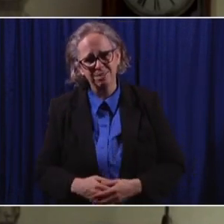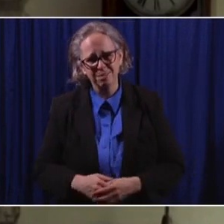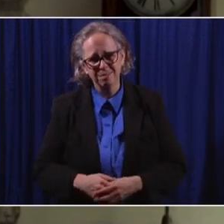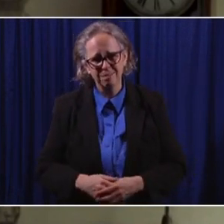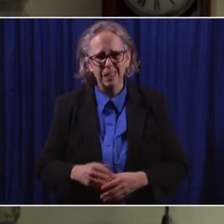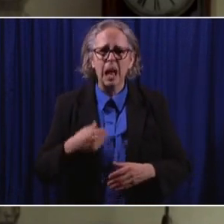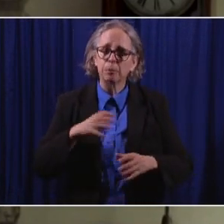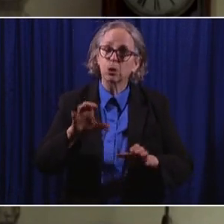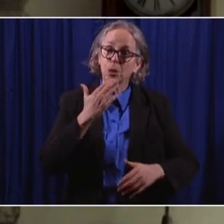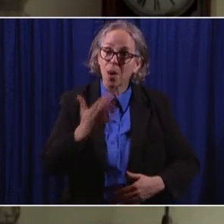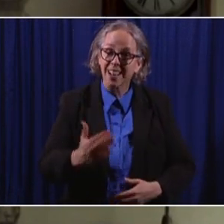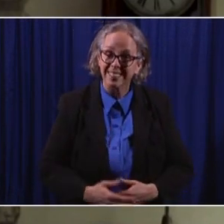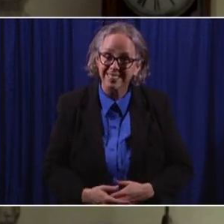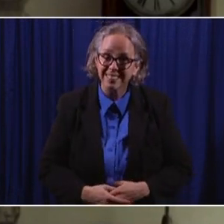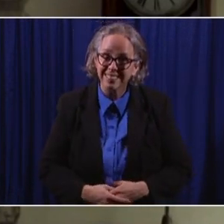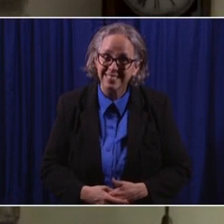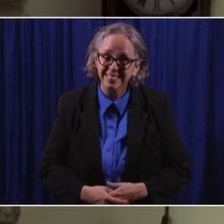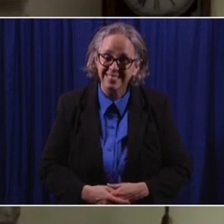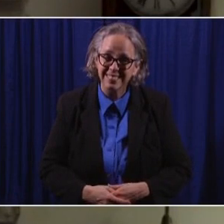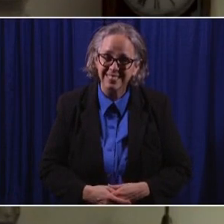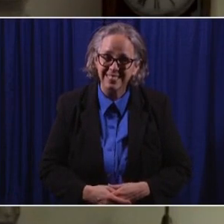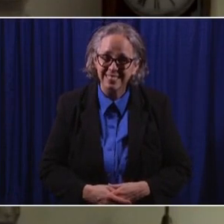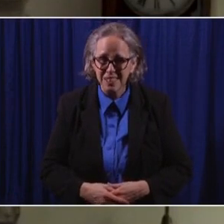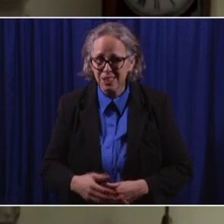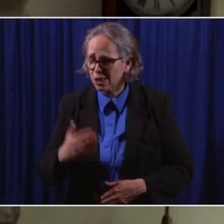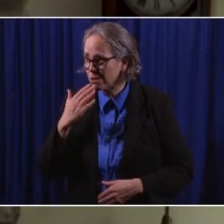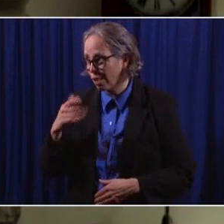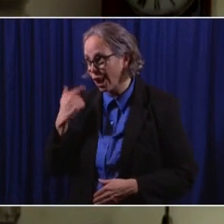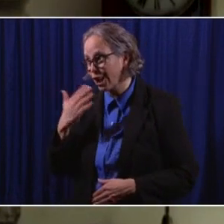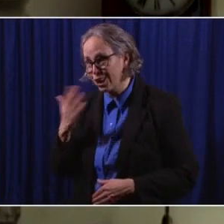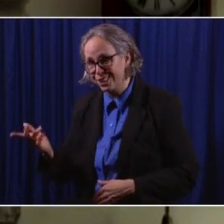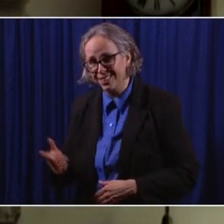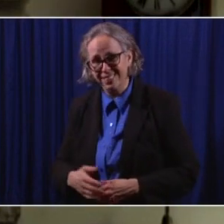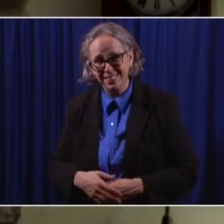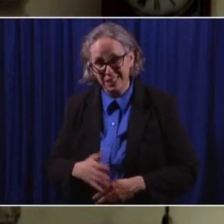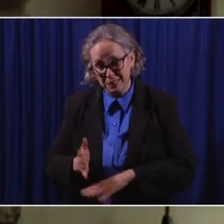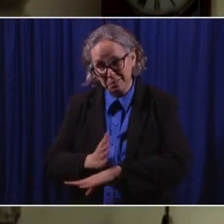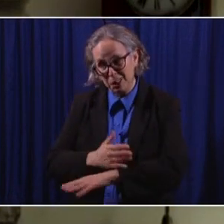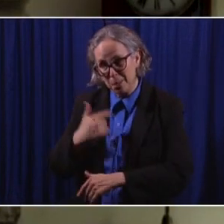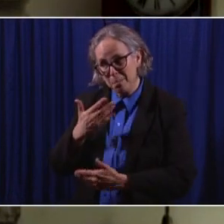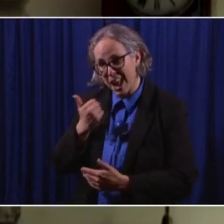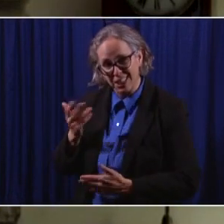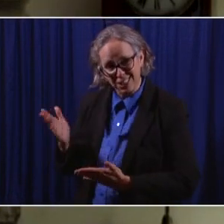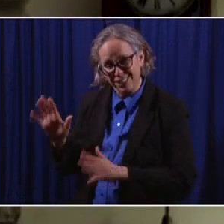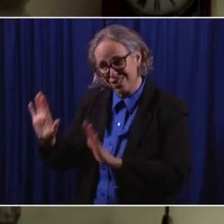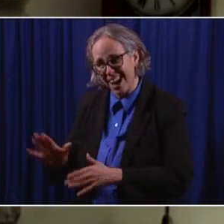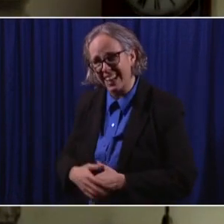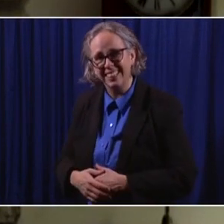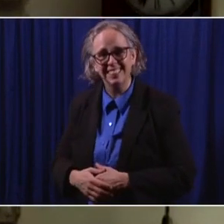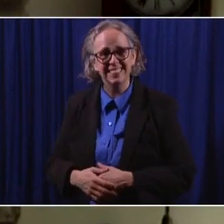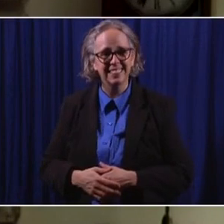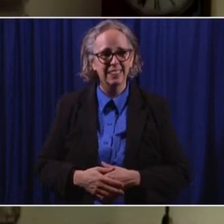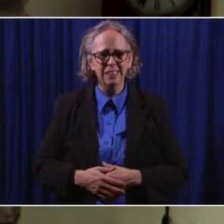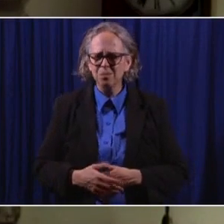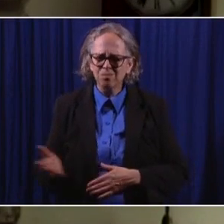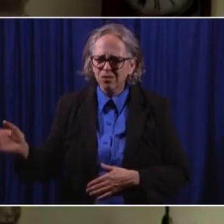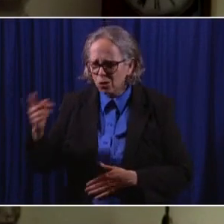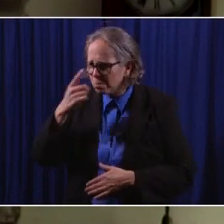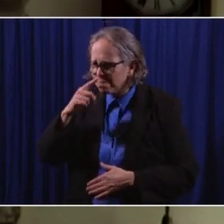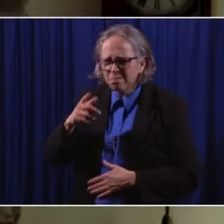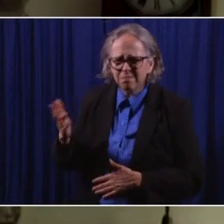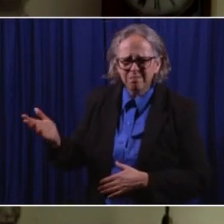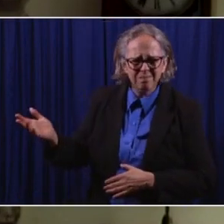well. That's great. You look like you're doing well. That's fantastic. Tell us a little bit about, maybe